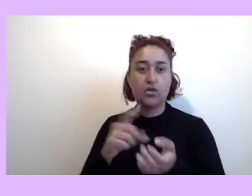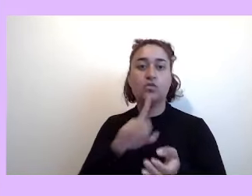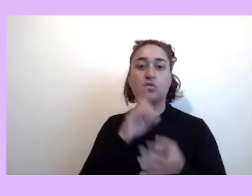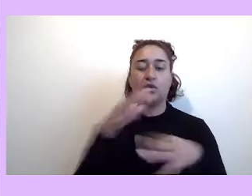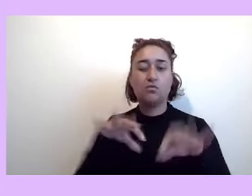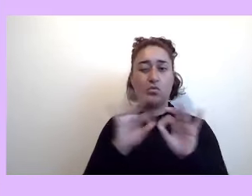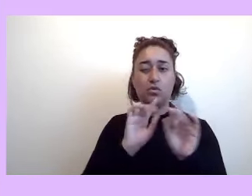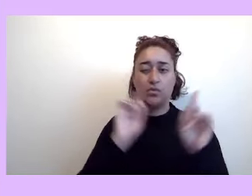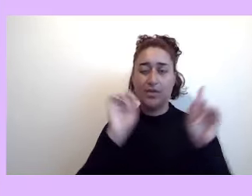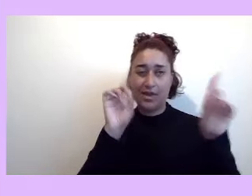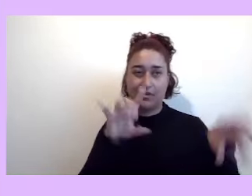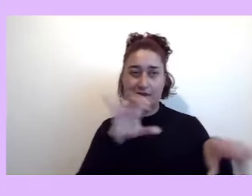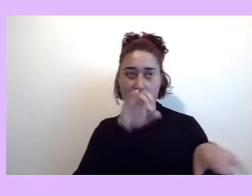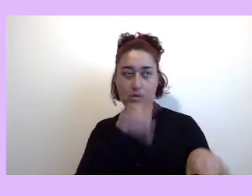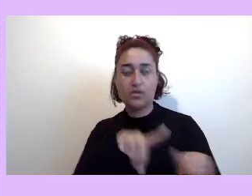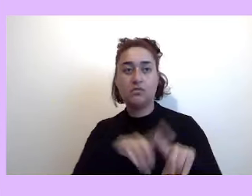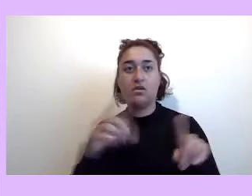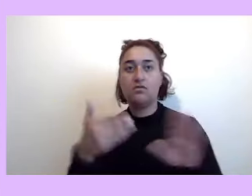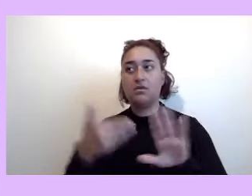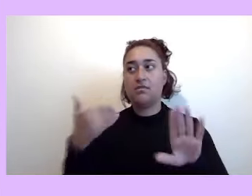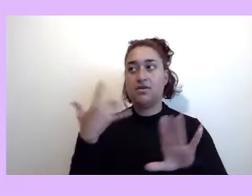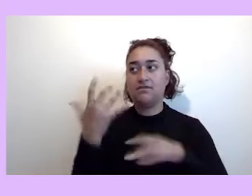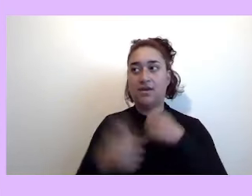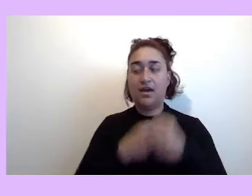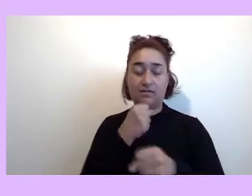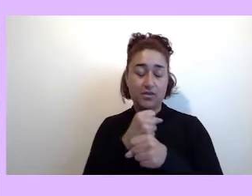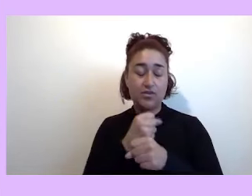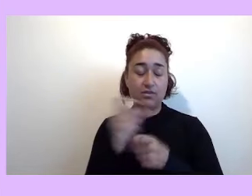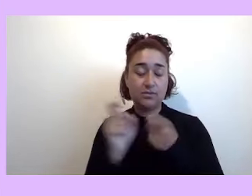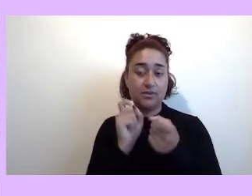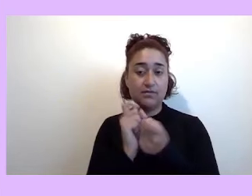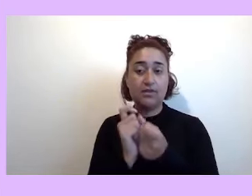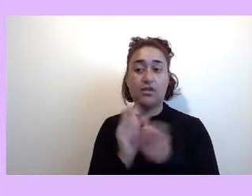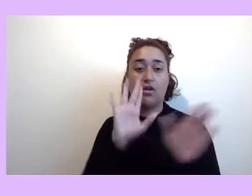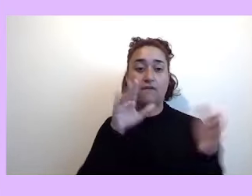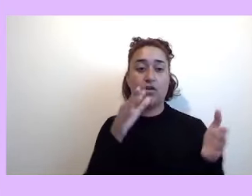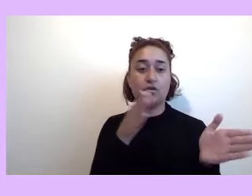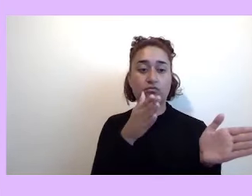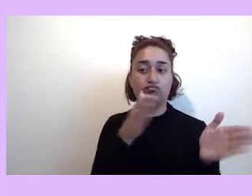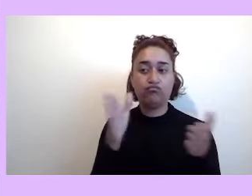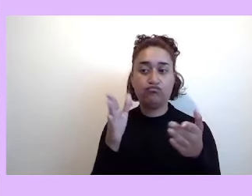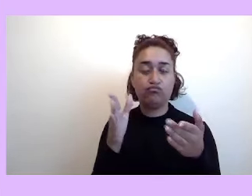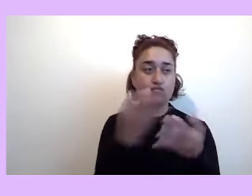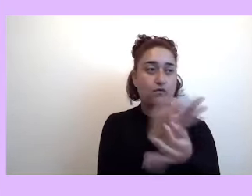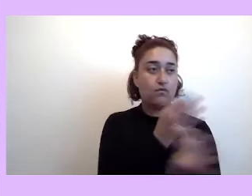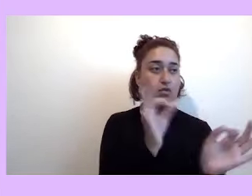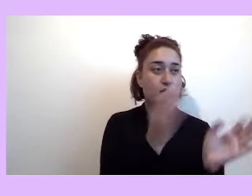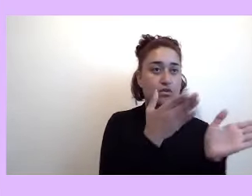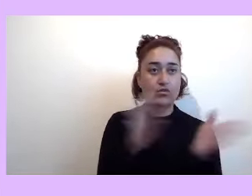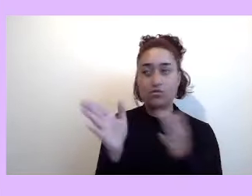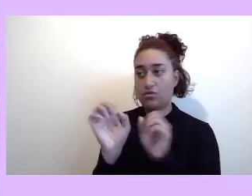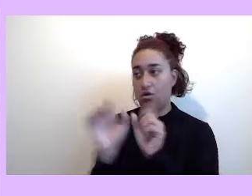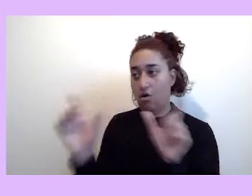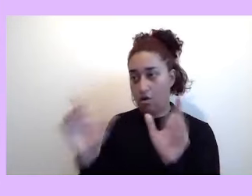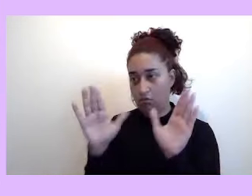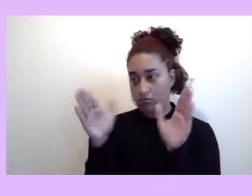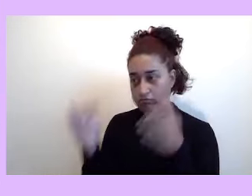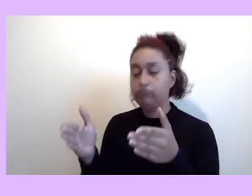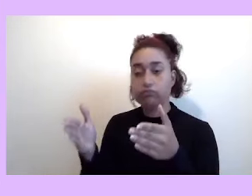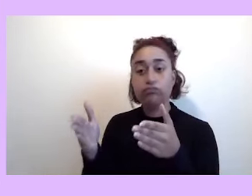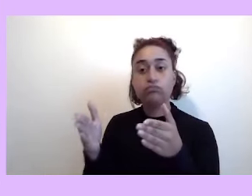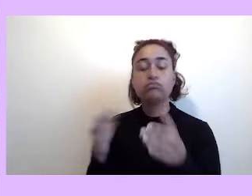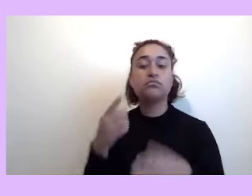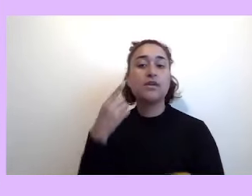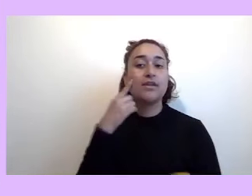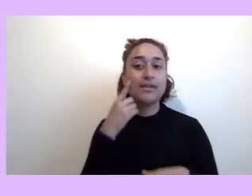question. But over the last 5 years in particular, our focus has shifted from the free part to the all part, which I think speaks a